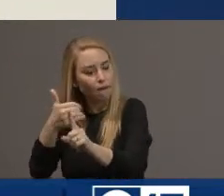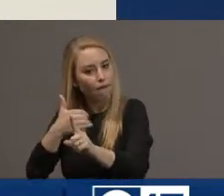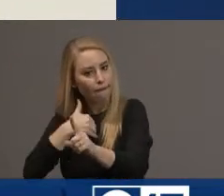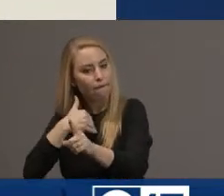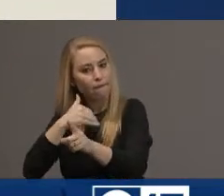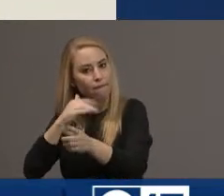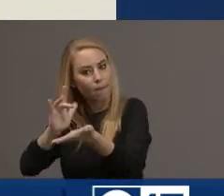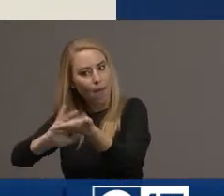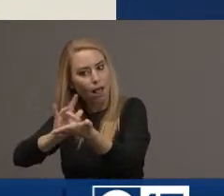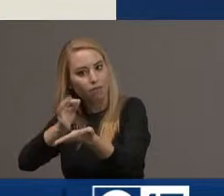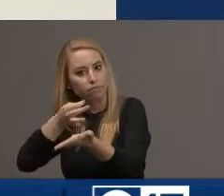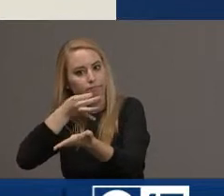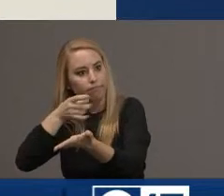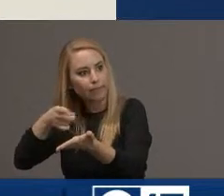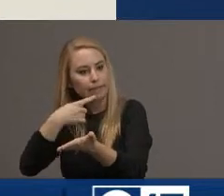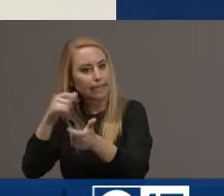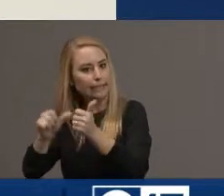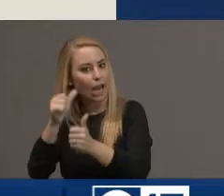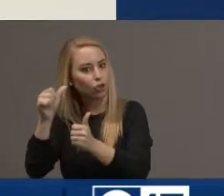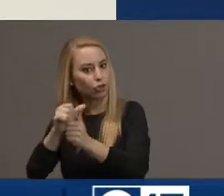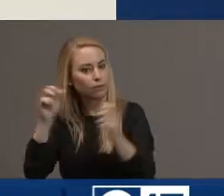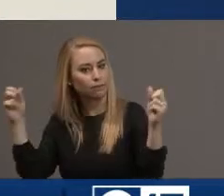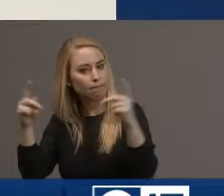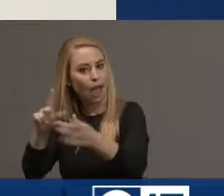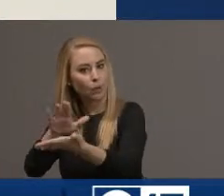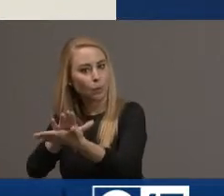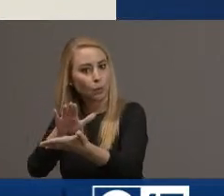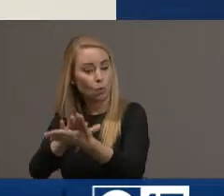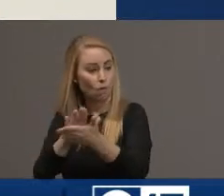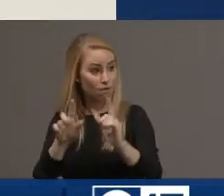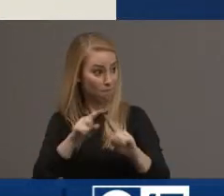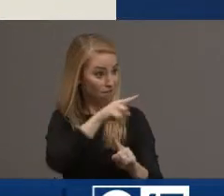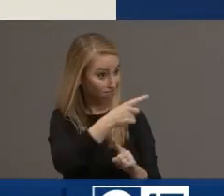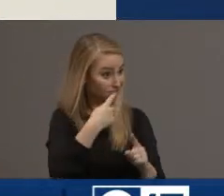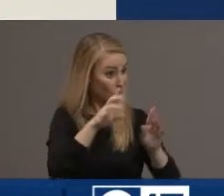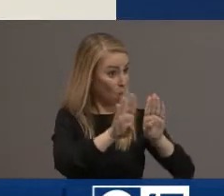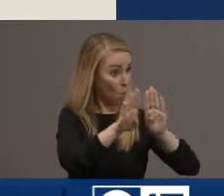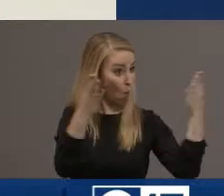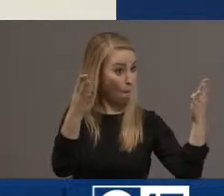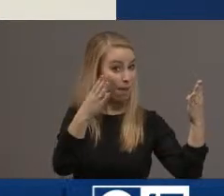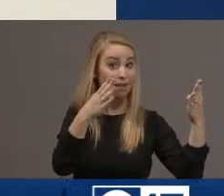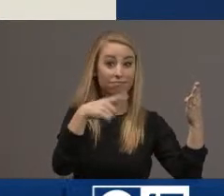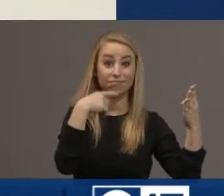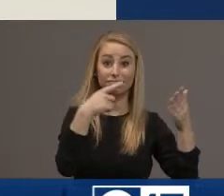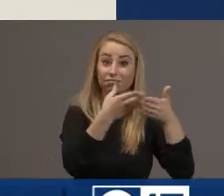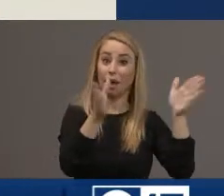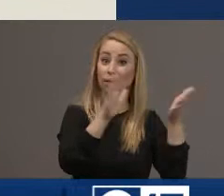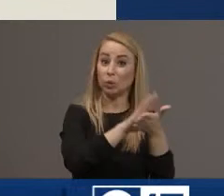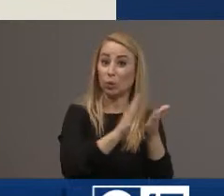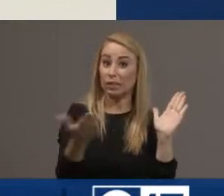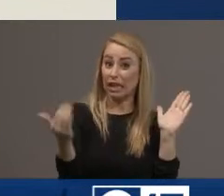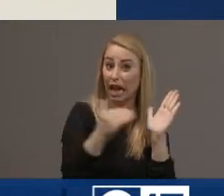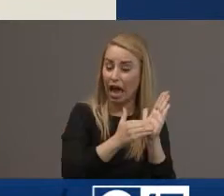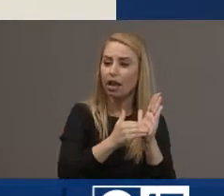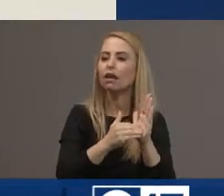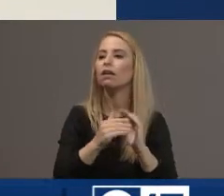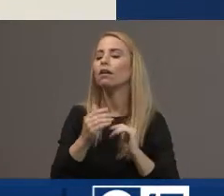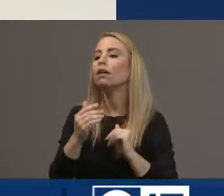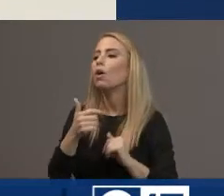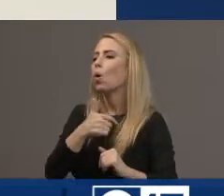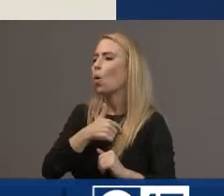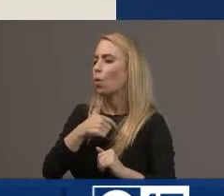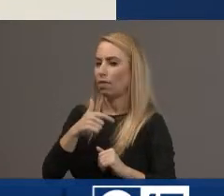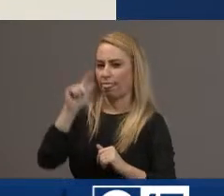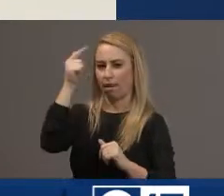have students on campus, how can you go ahead and say we're going to open public schools? What we're planning for is the fall